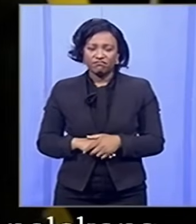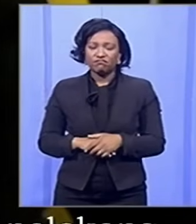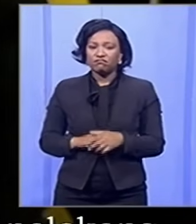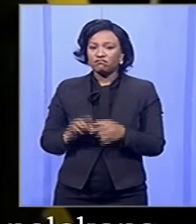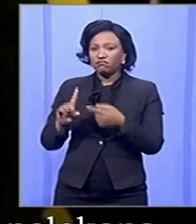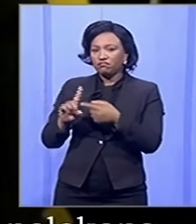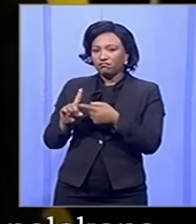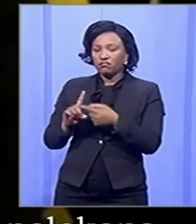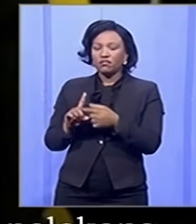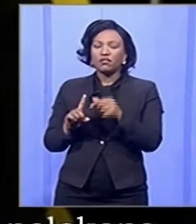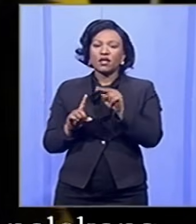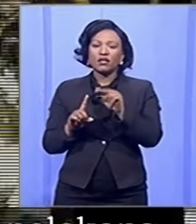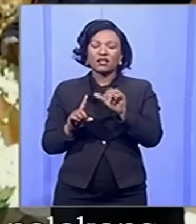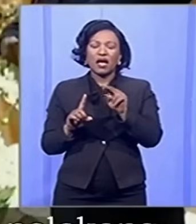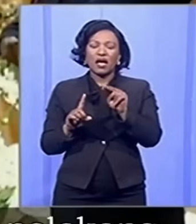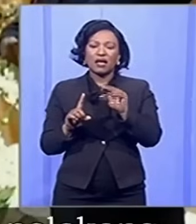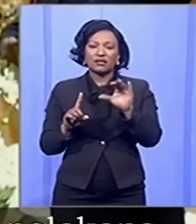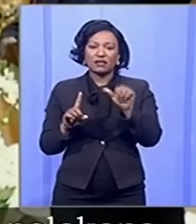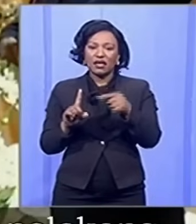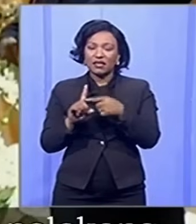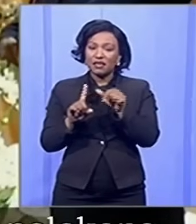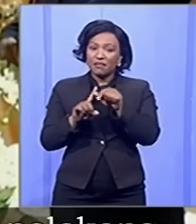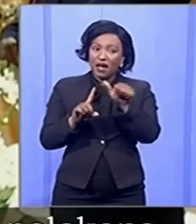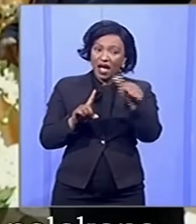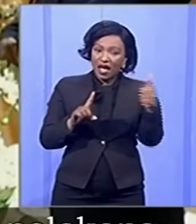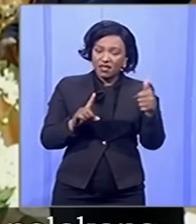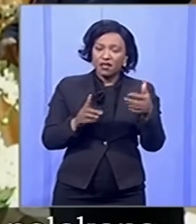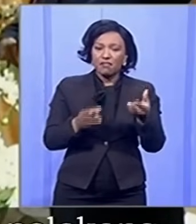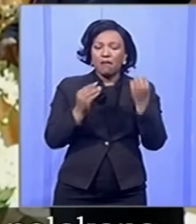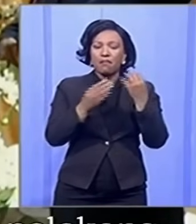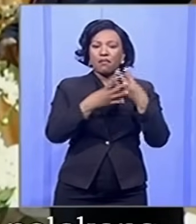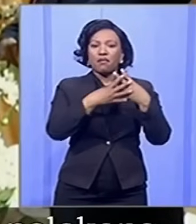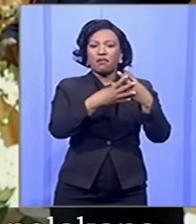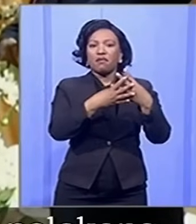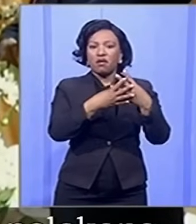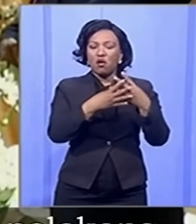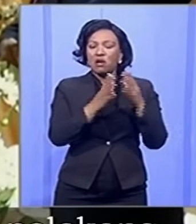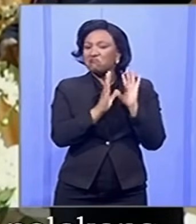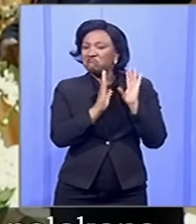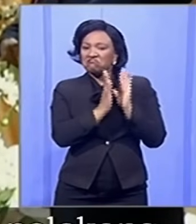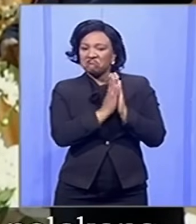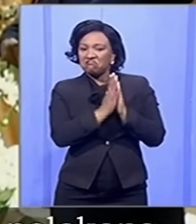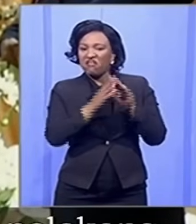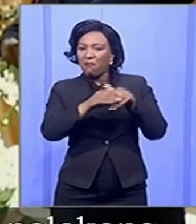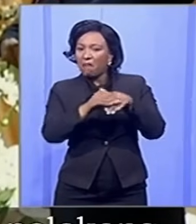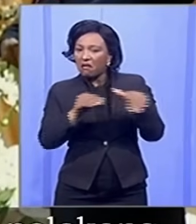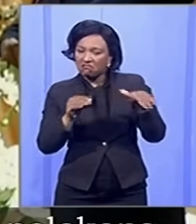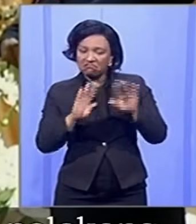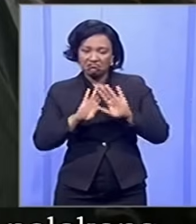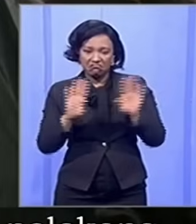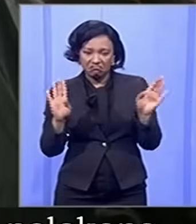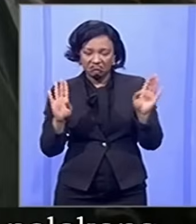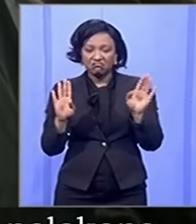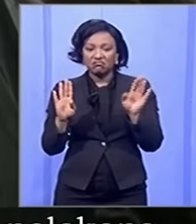ba boeditšwe diseleng tša maphodisa morago ga gore ba kgethe go se dire kgopelo ya peile. Badudi ba epiletša gore lehu la ga Mosupa le